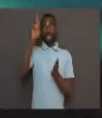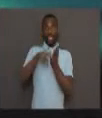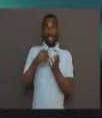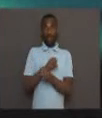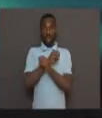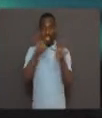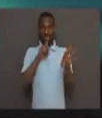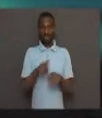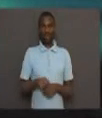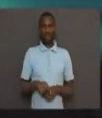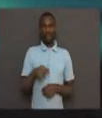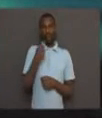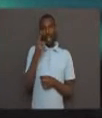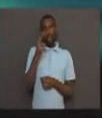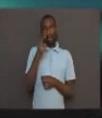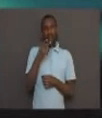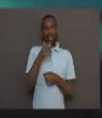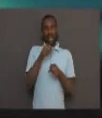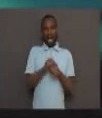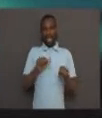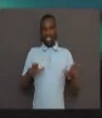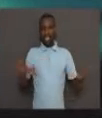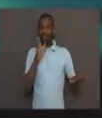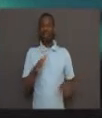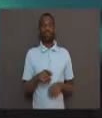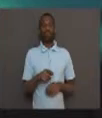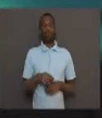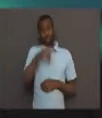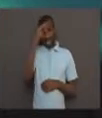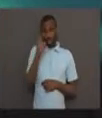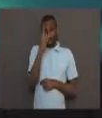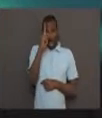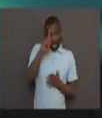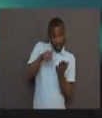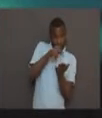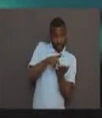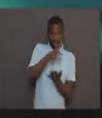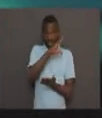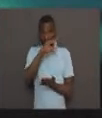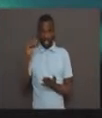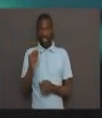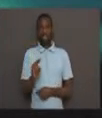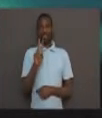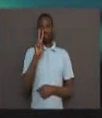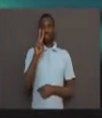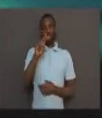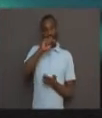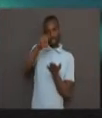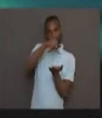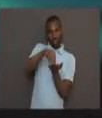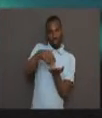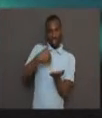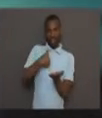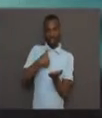unstable, because it contains 1 proton and 2